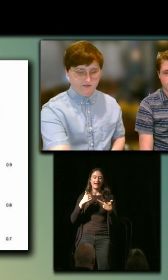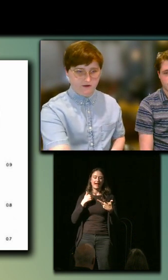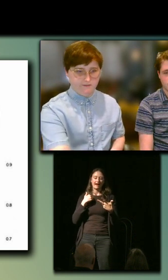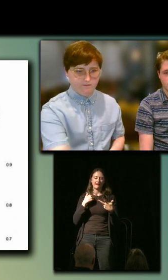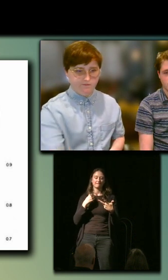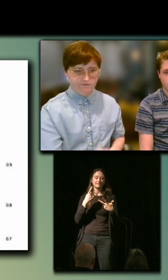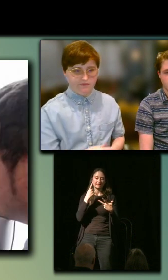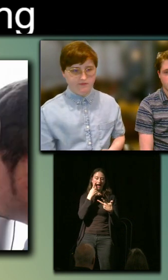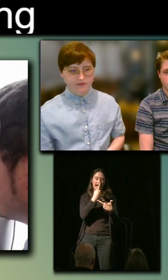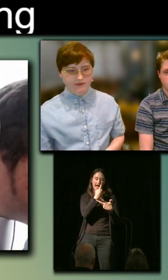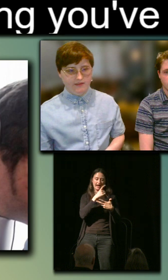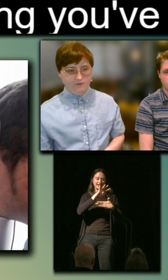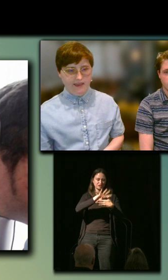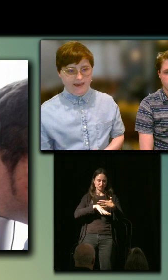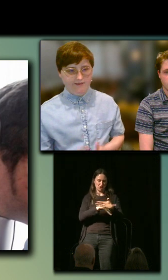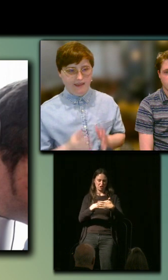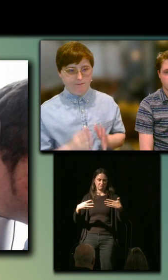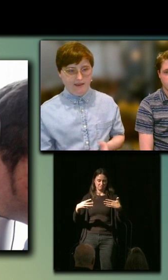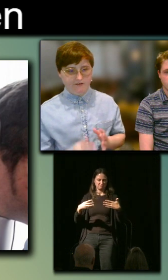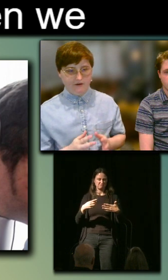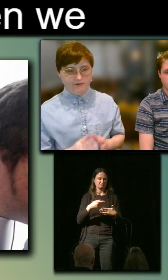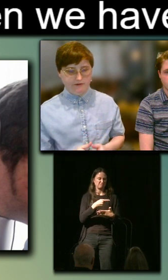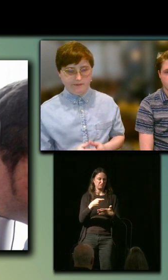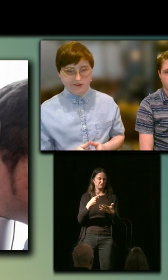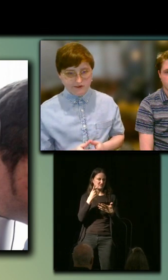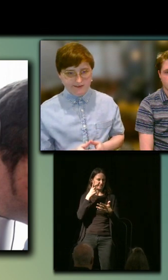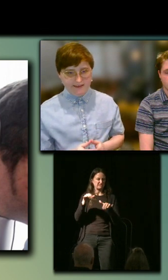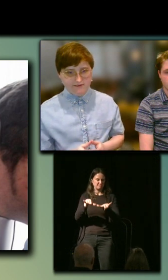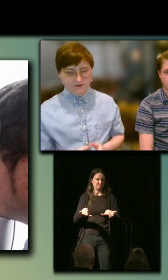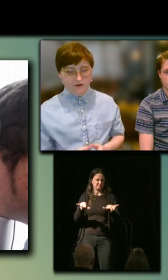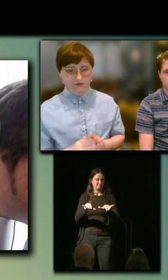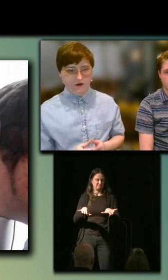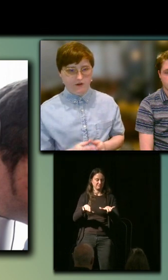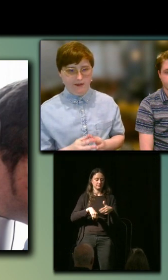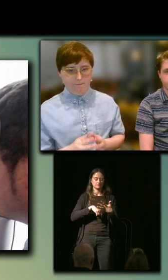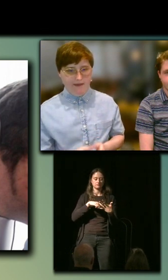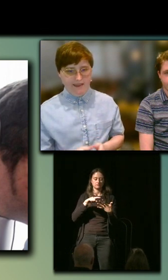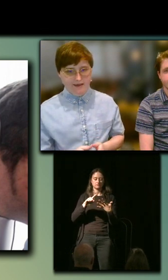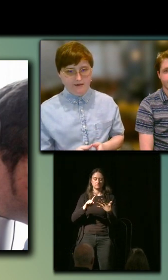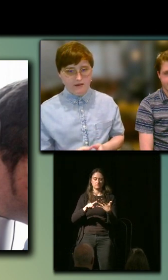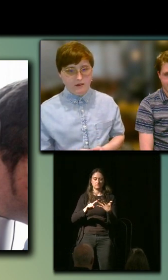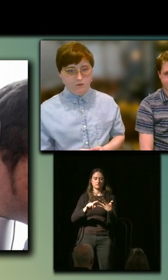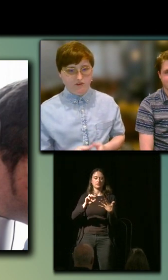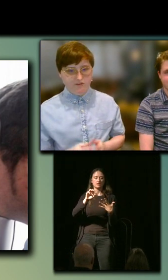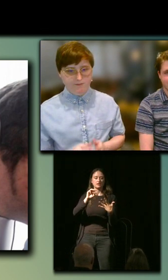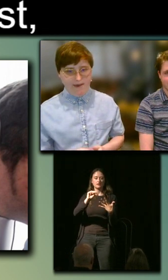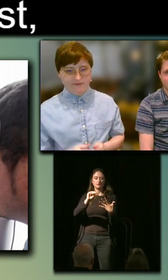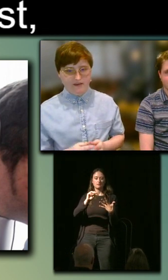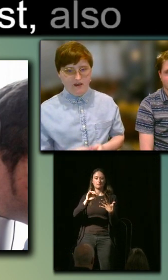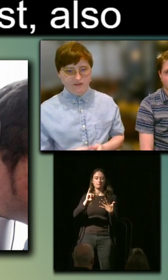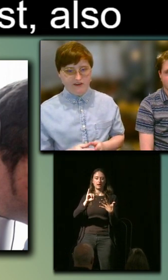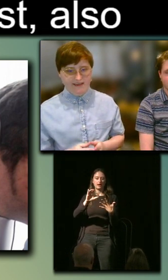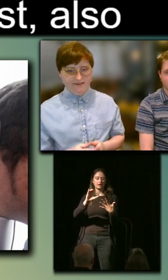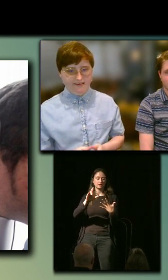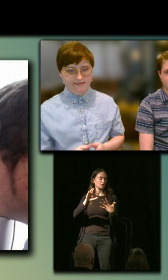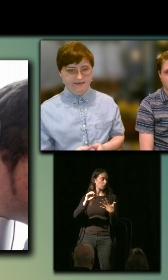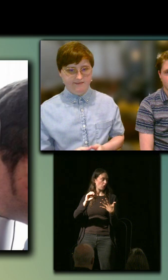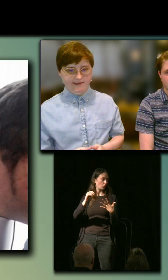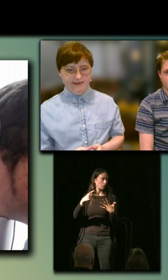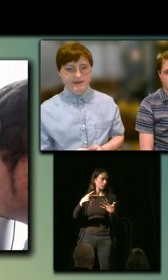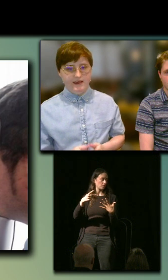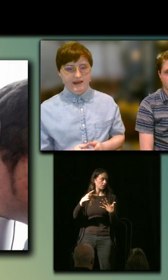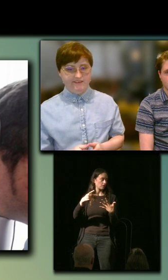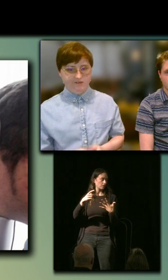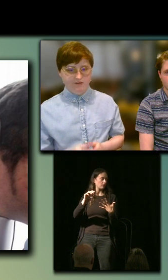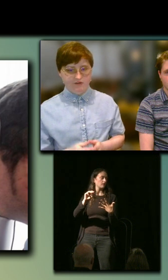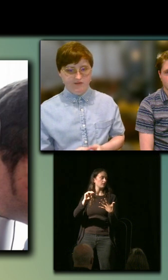done before. Then we have a microperimetry test, also called a MAIA, which maps contrast